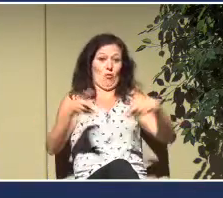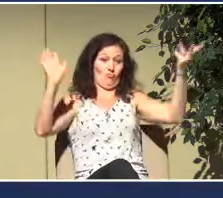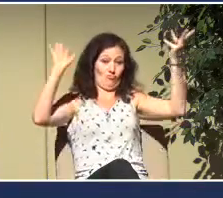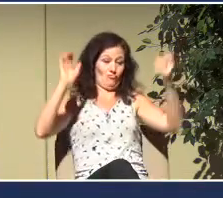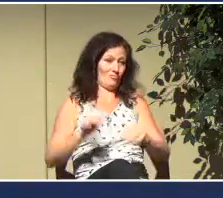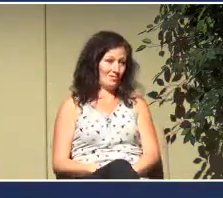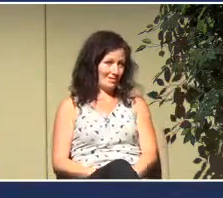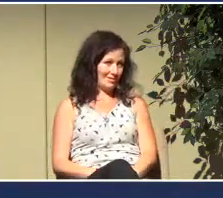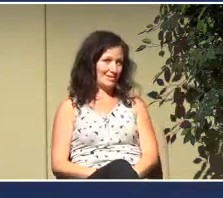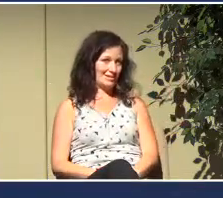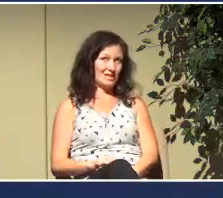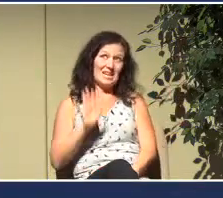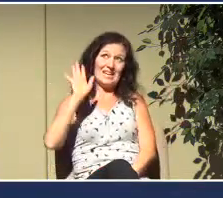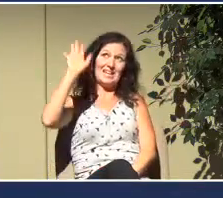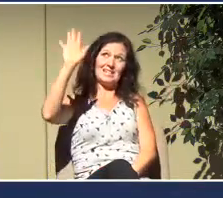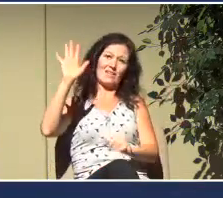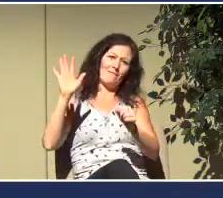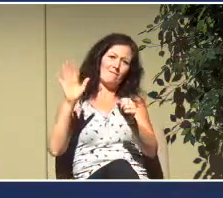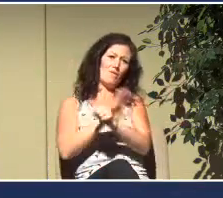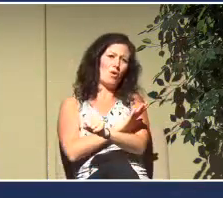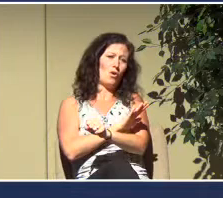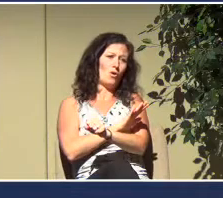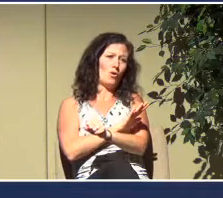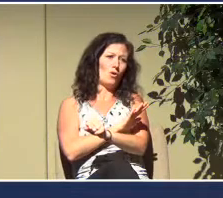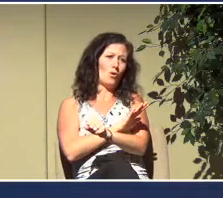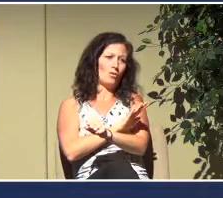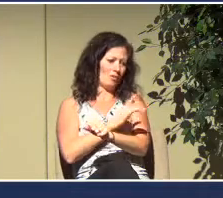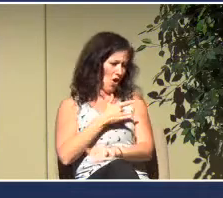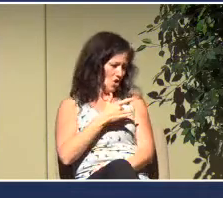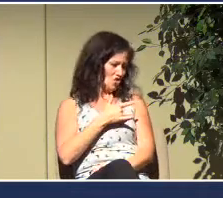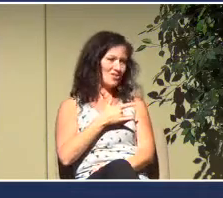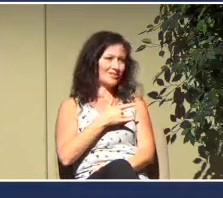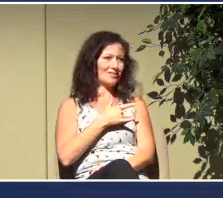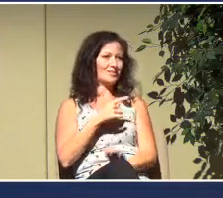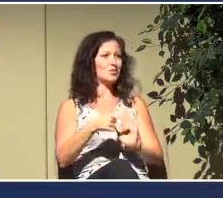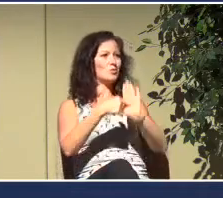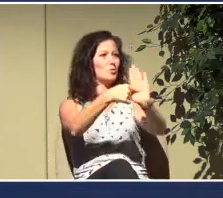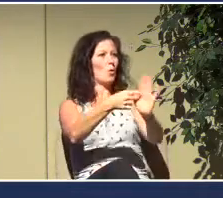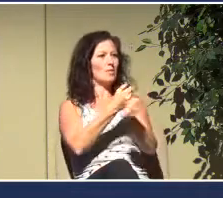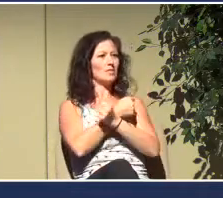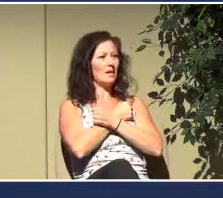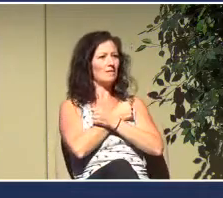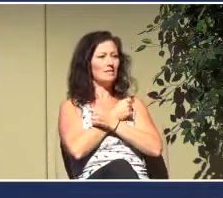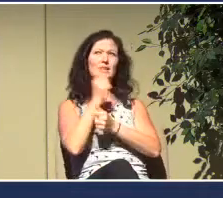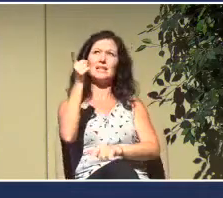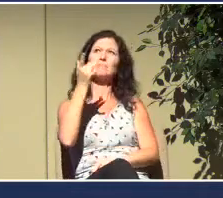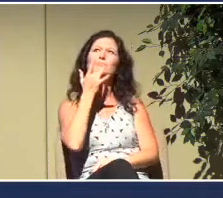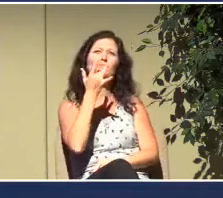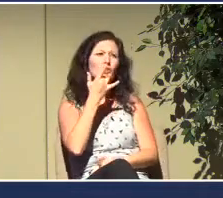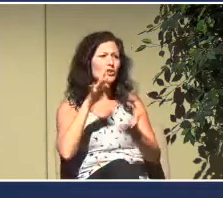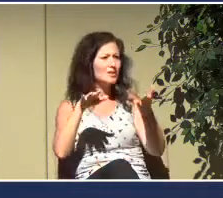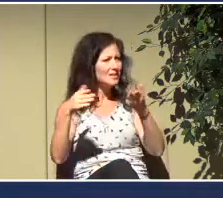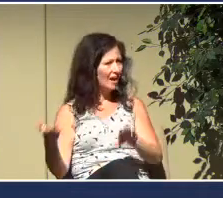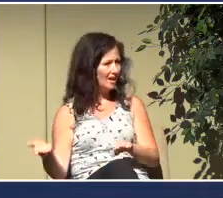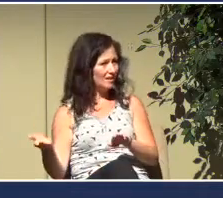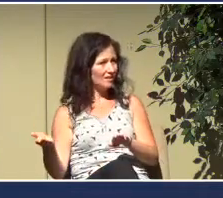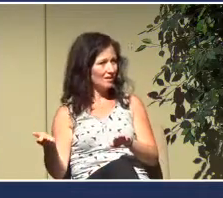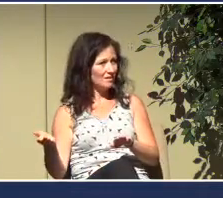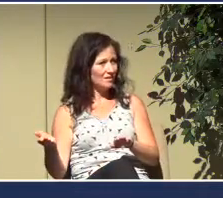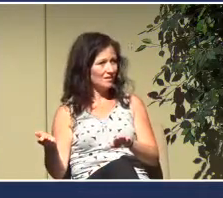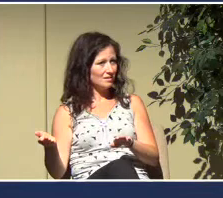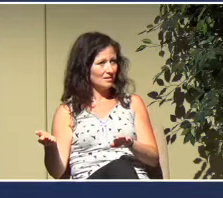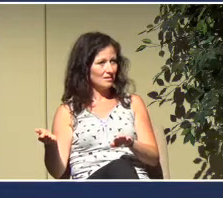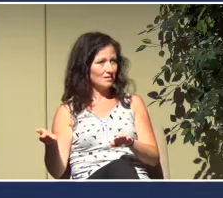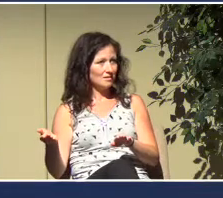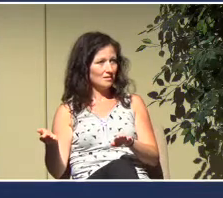because that's the ultimate expression of the Father's heart toward his children. He would rather die than have them